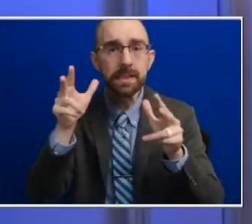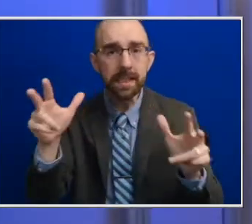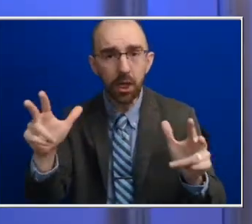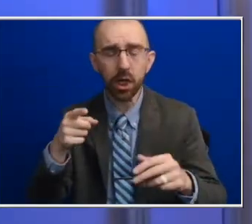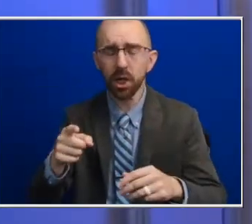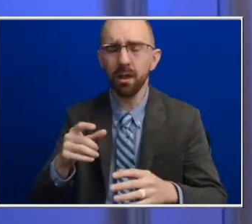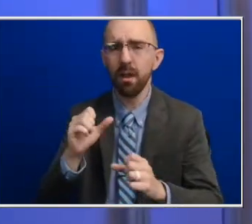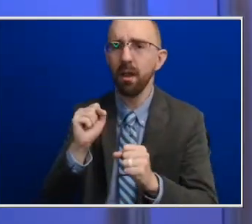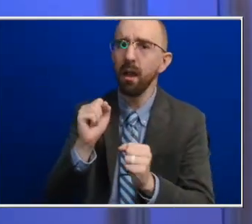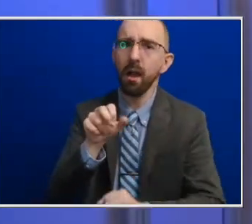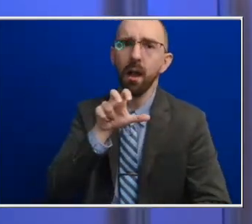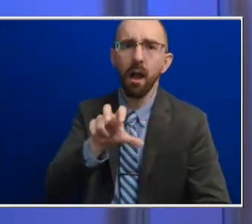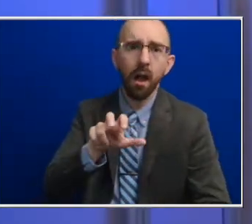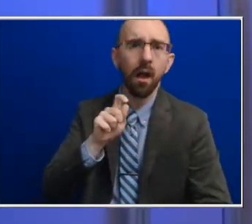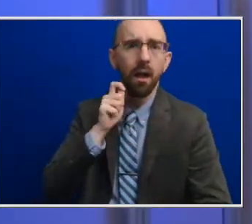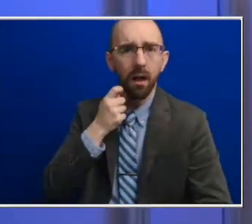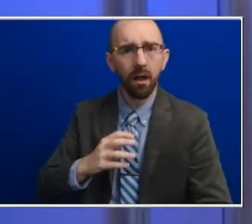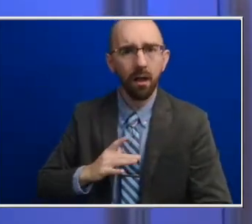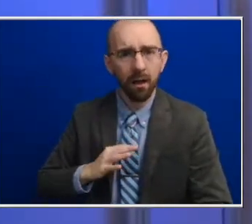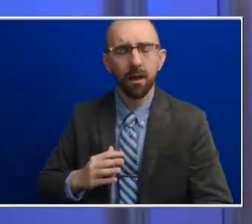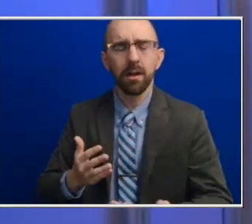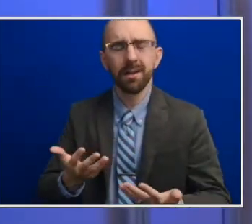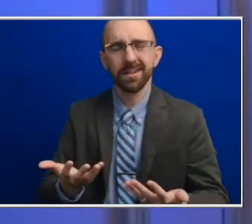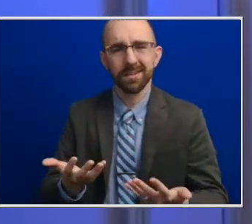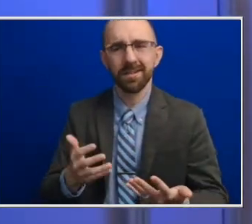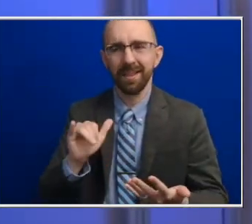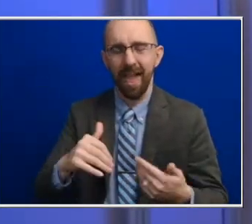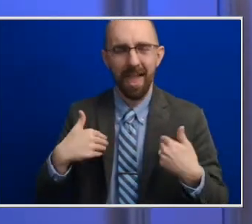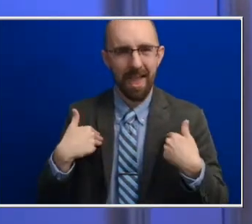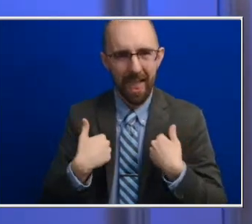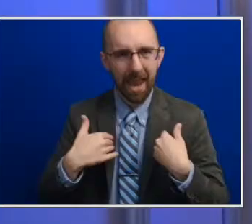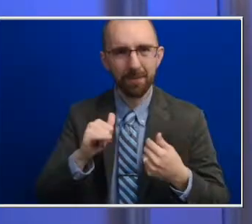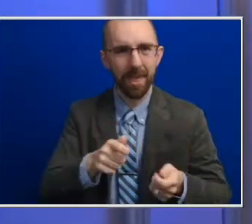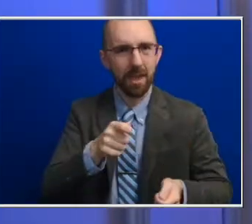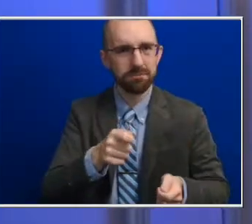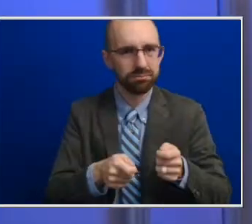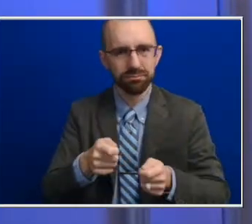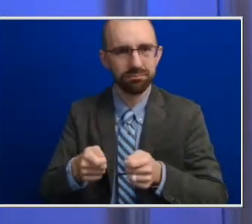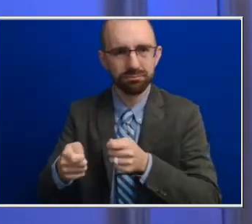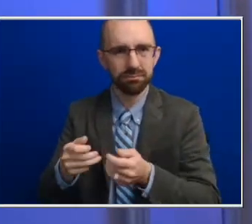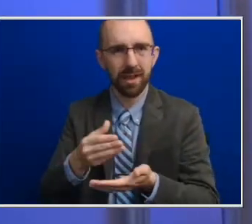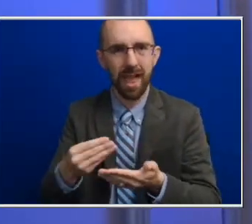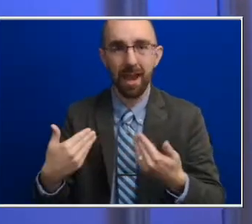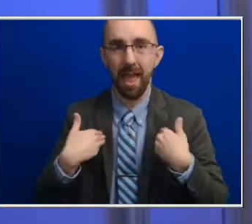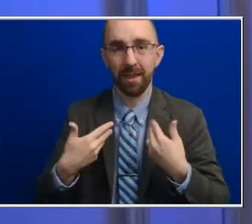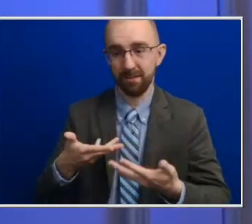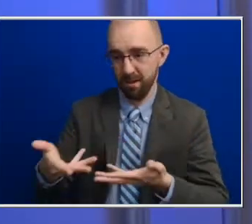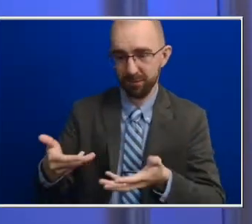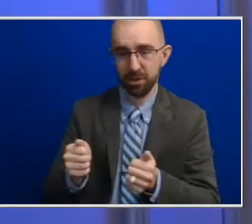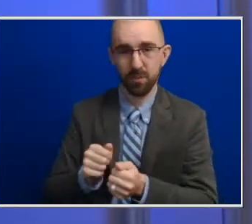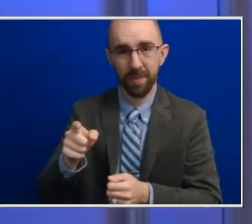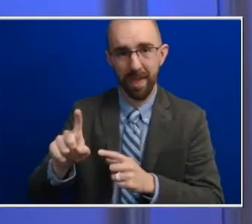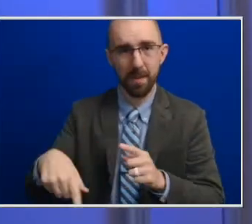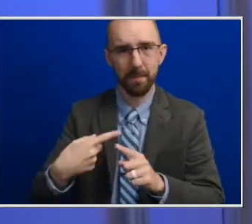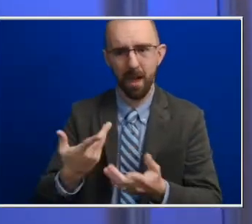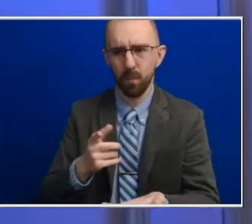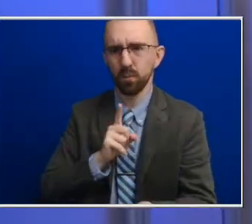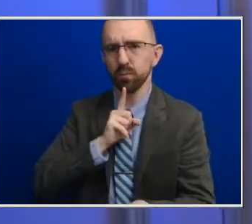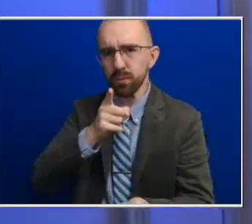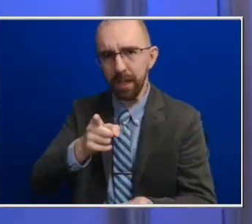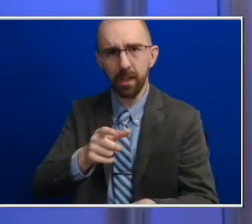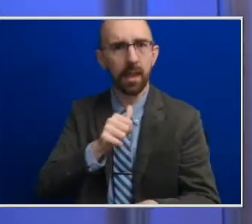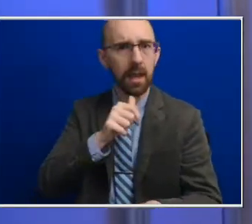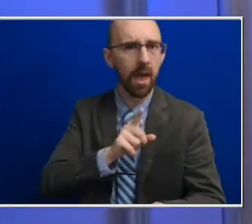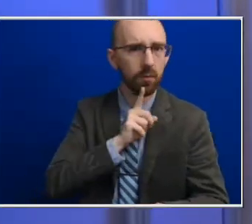awe with this animal that's doing all these things, and having conversations with them about what's real and what's not real has become